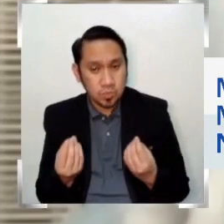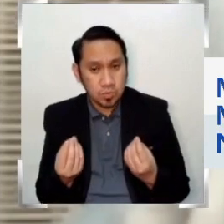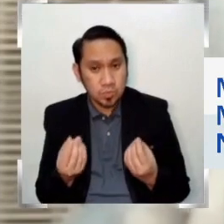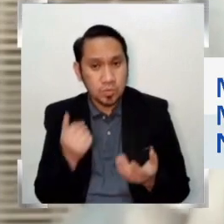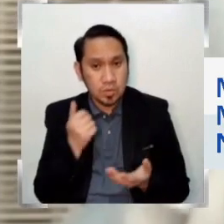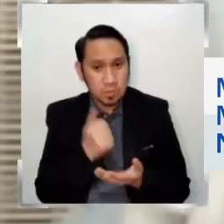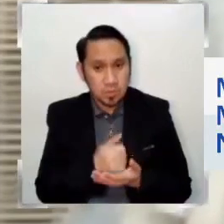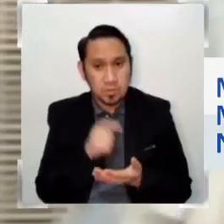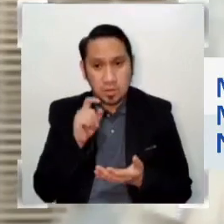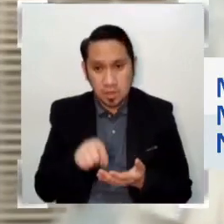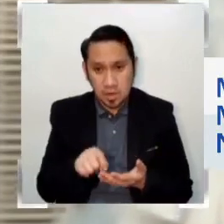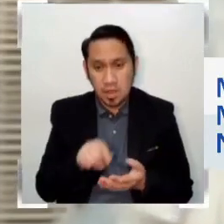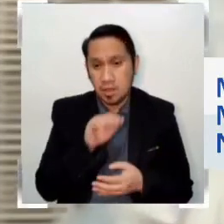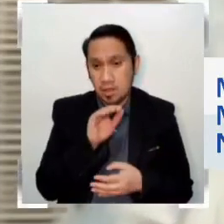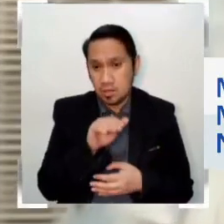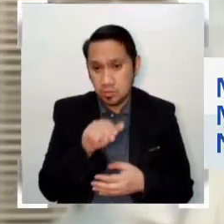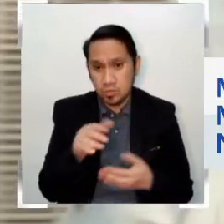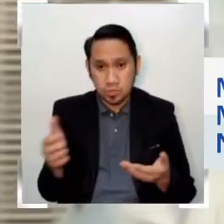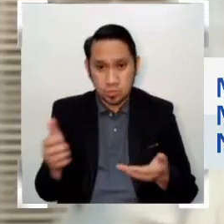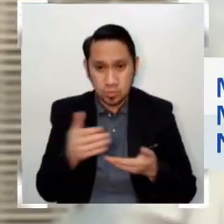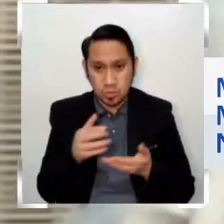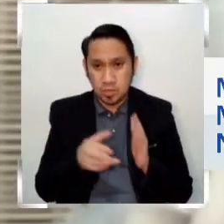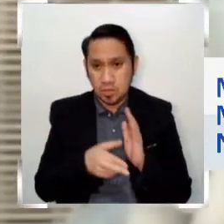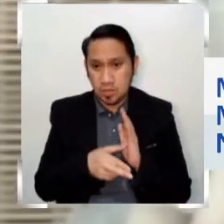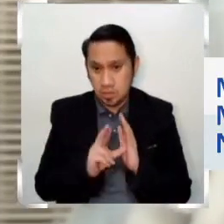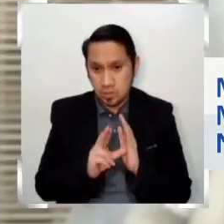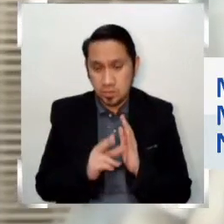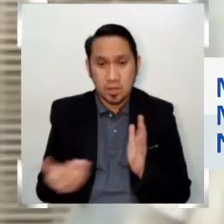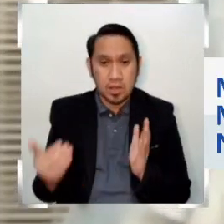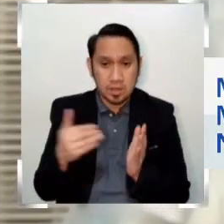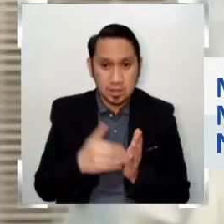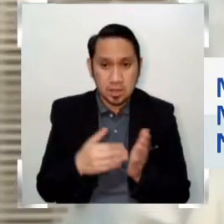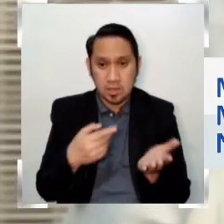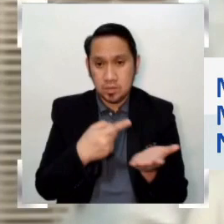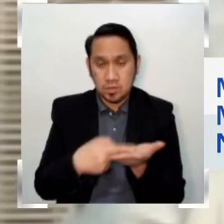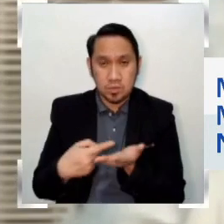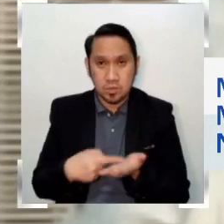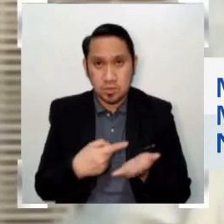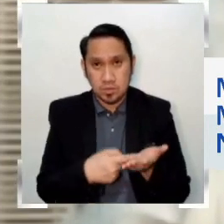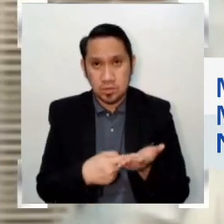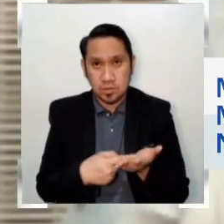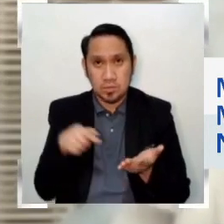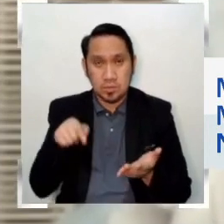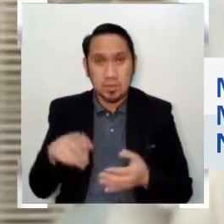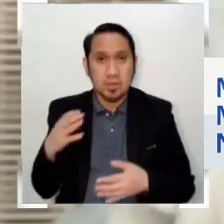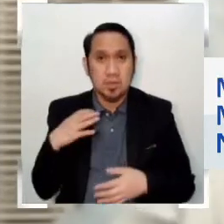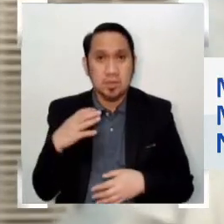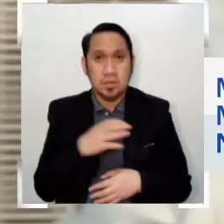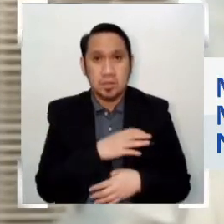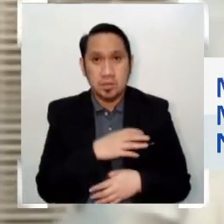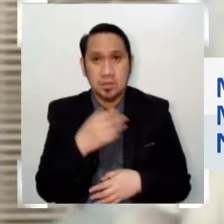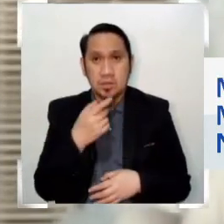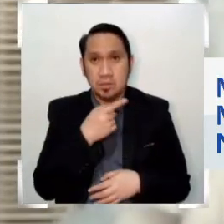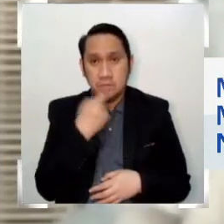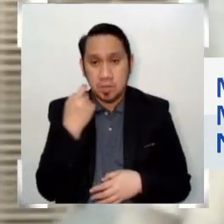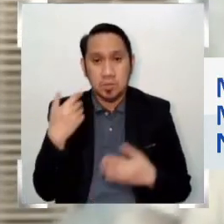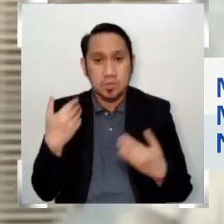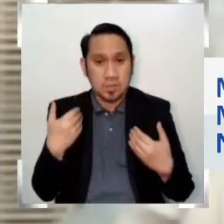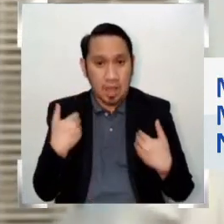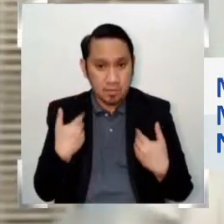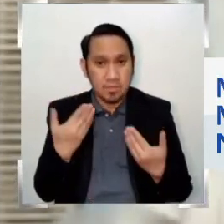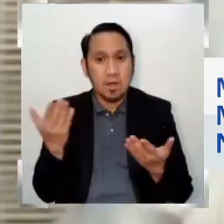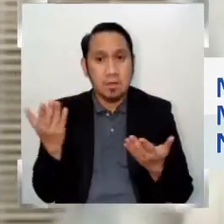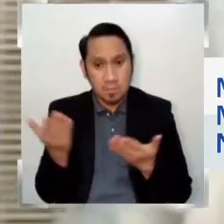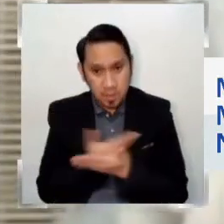bill so that it can be deliberated anew in the House of Representatives because this engineered version